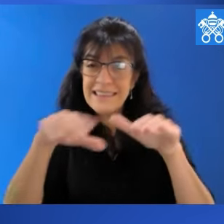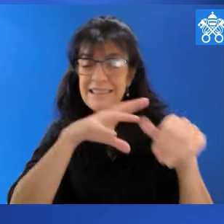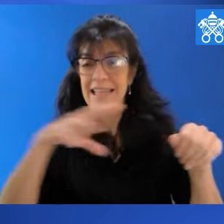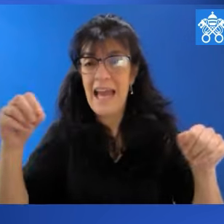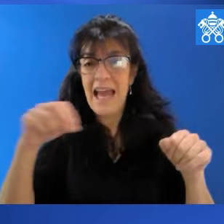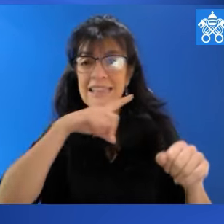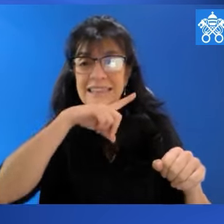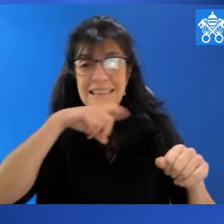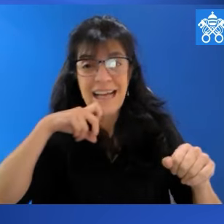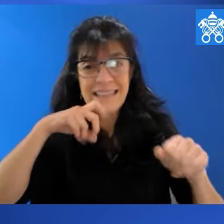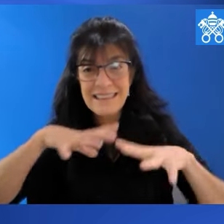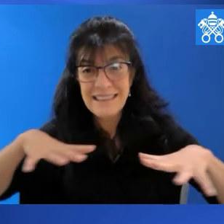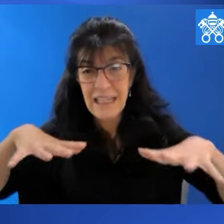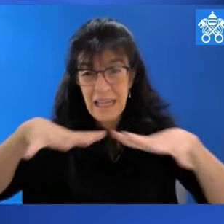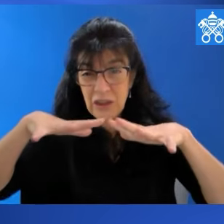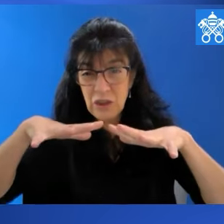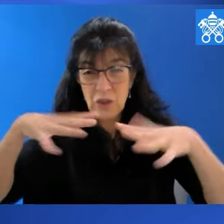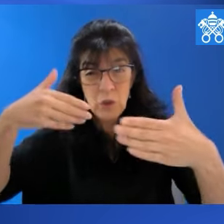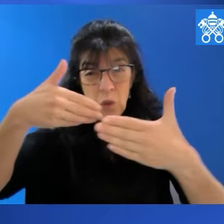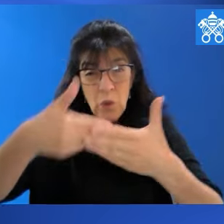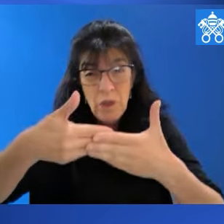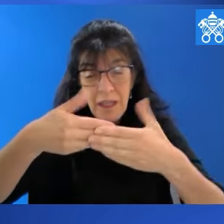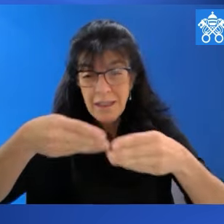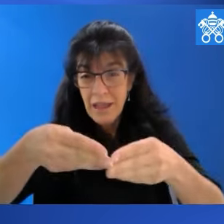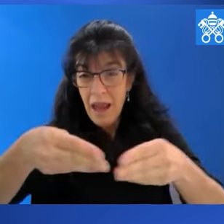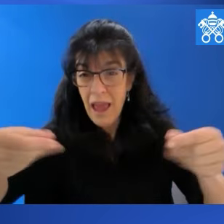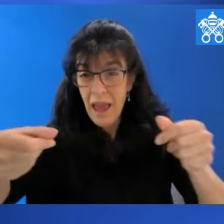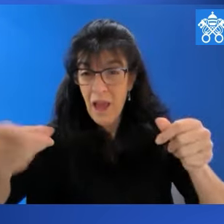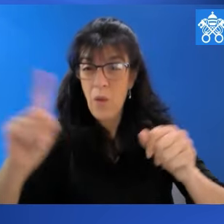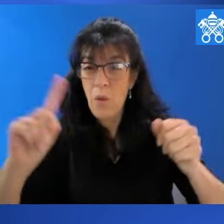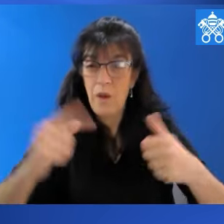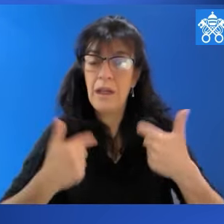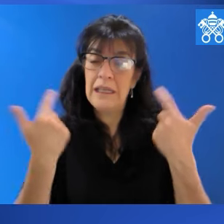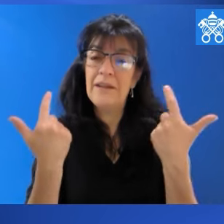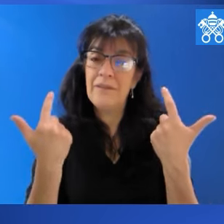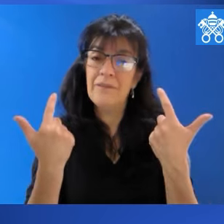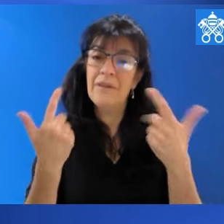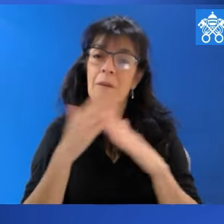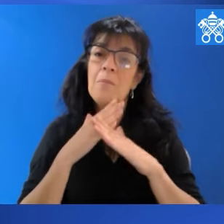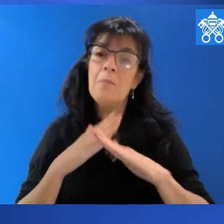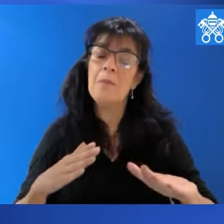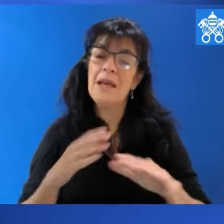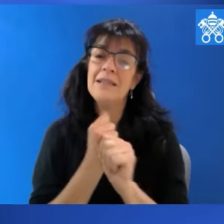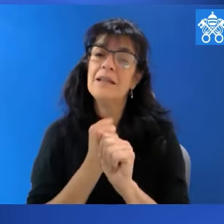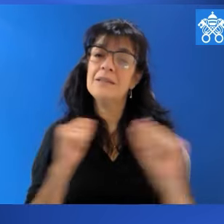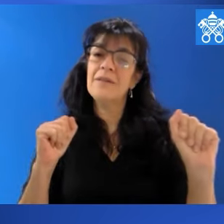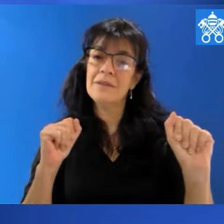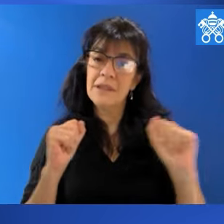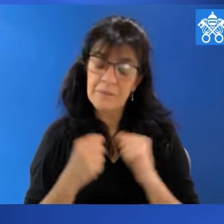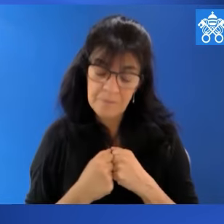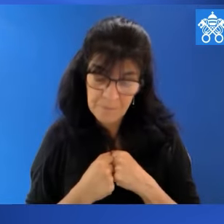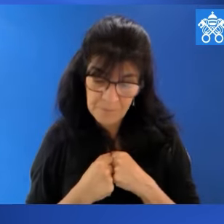deserts to reach a land where they can live in peace and safety.